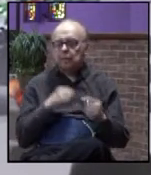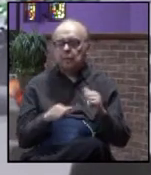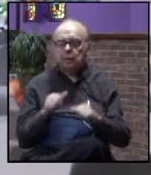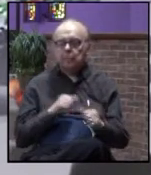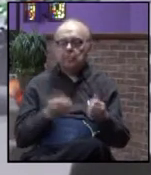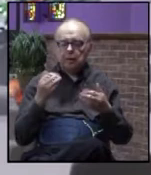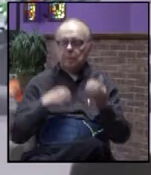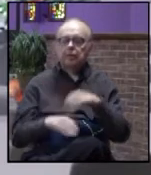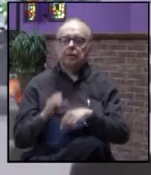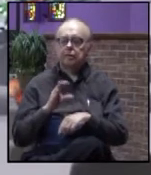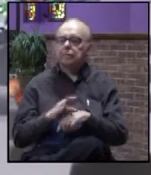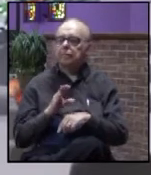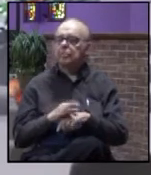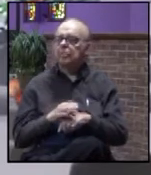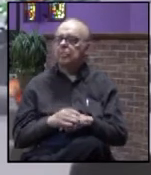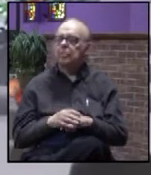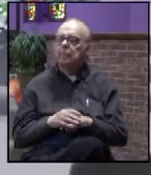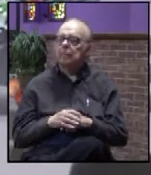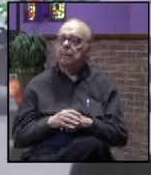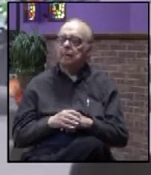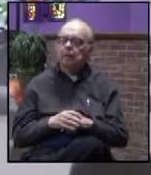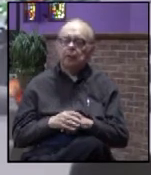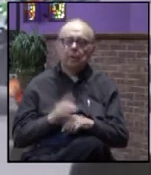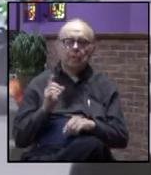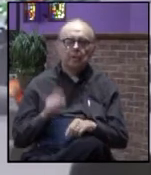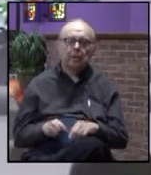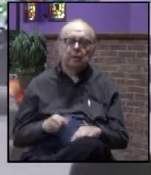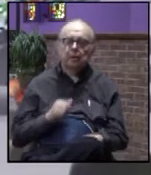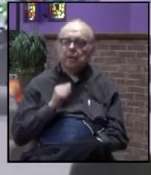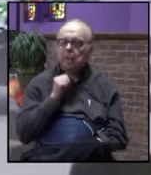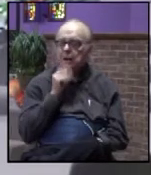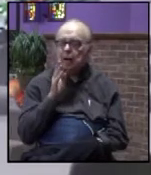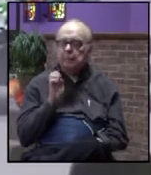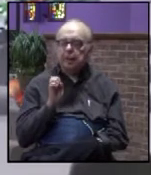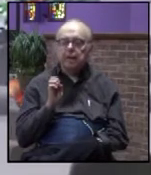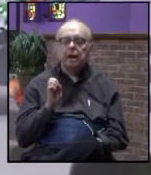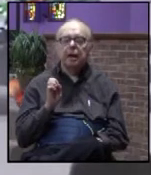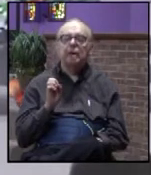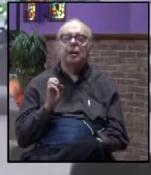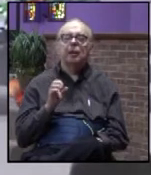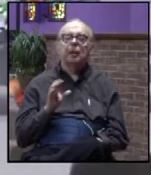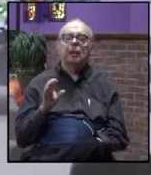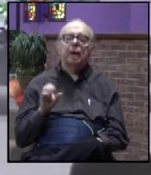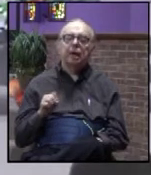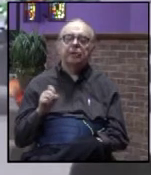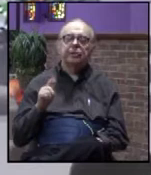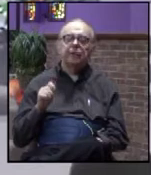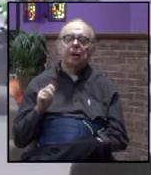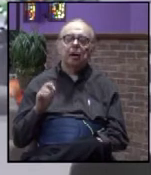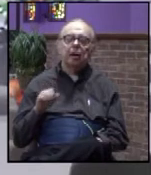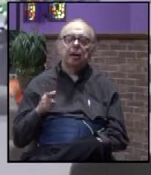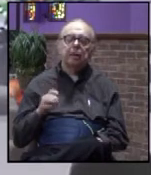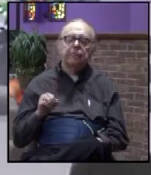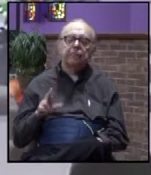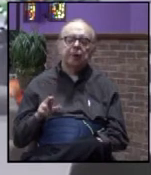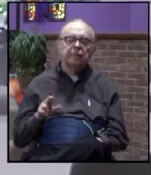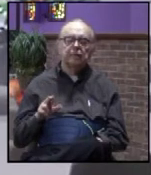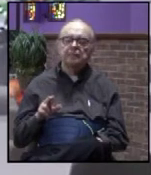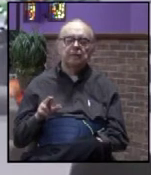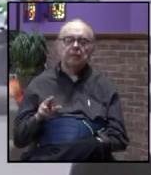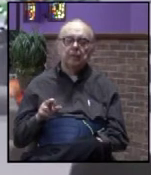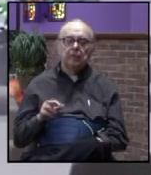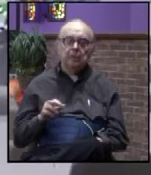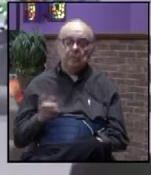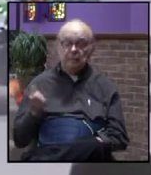this church, into Calvary, you shouldn't be a stranger after a while. The first time in, we may not know